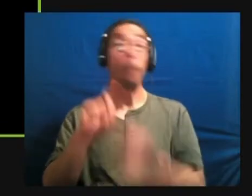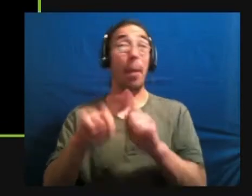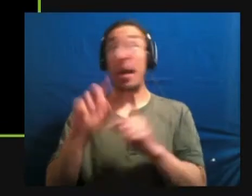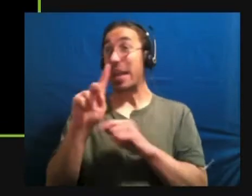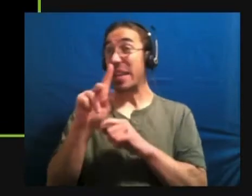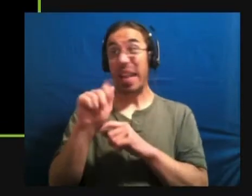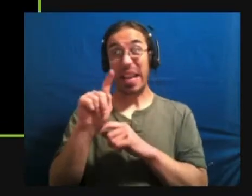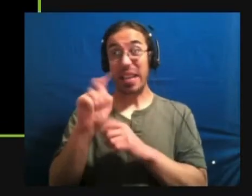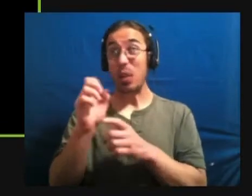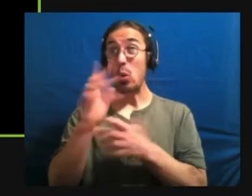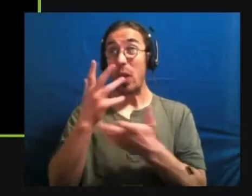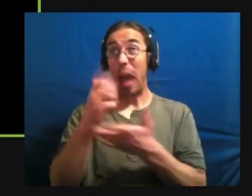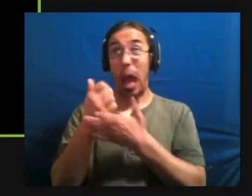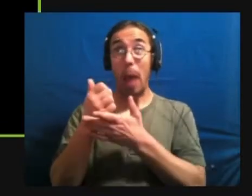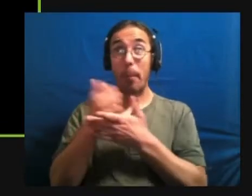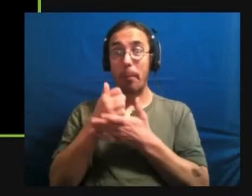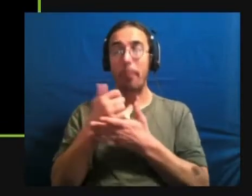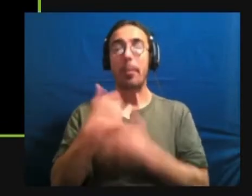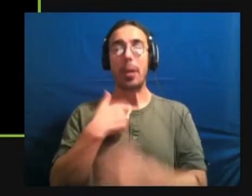to